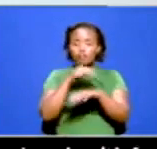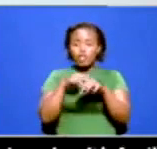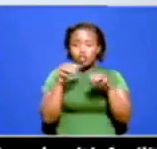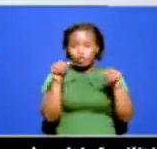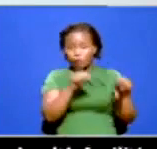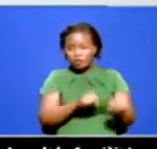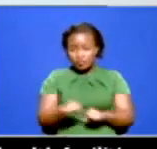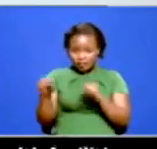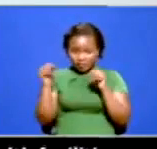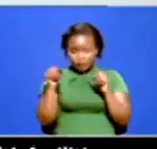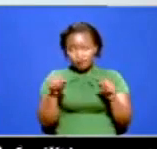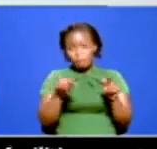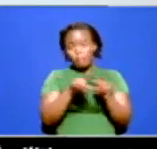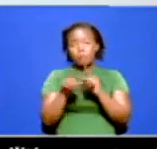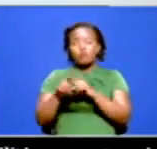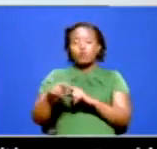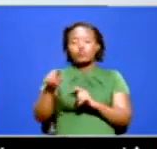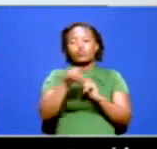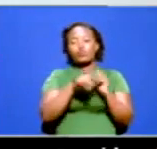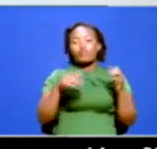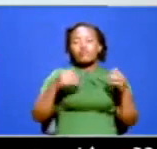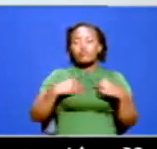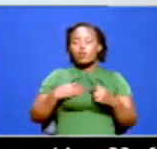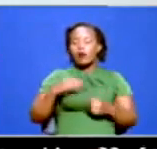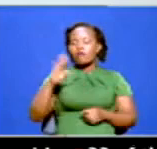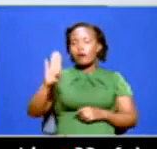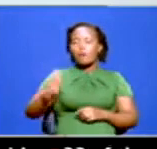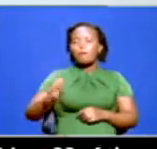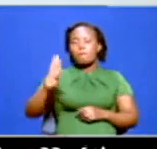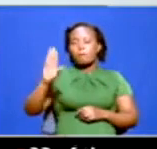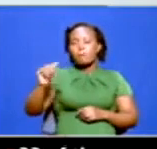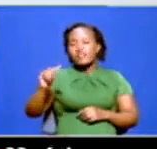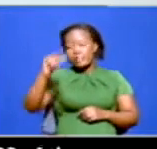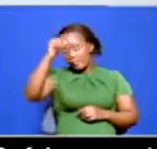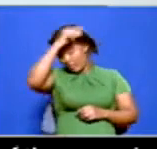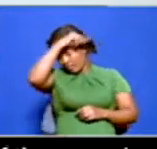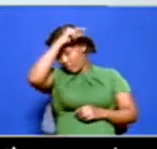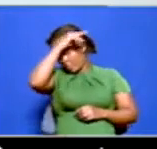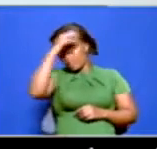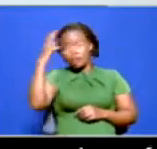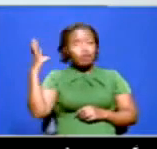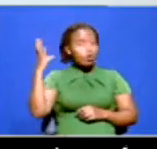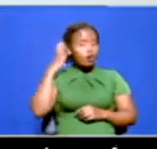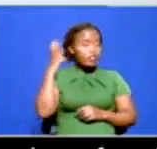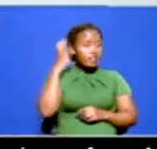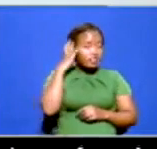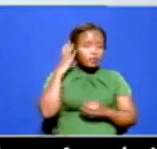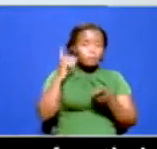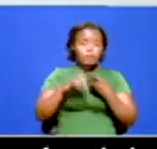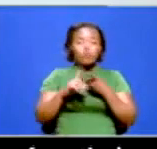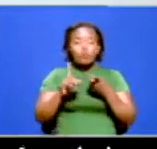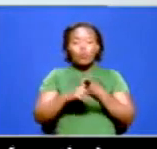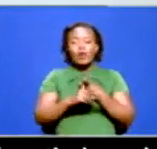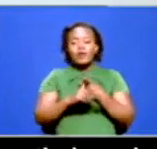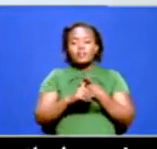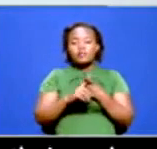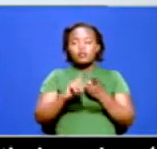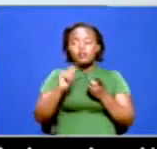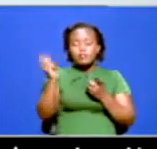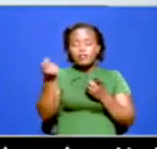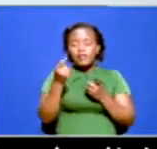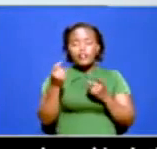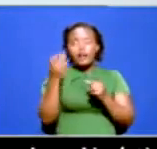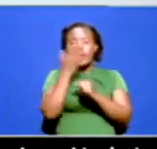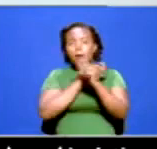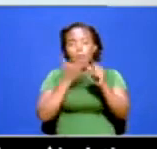a bachelor's degree, two bachelor's degree offering colleges. One is the one at the Kenya Military Academy that I'm saying